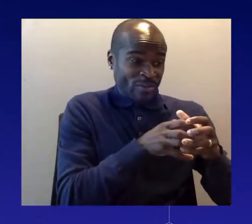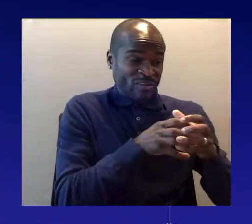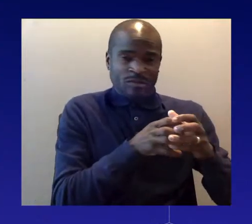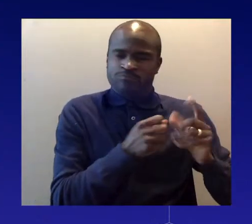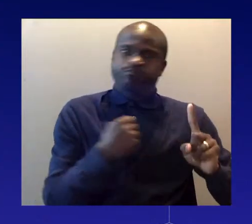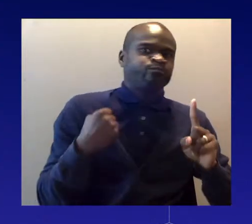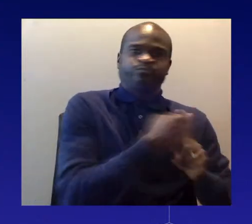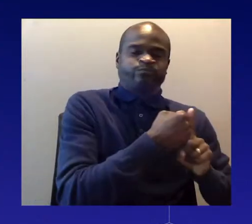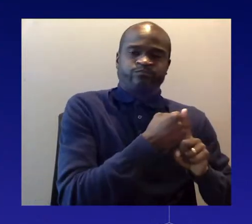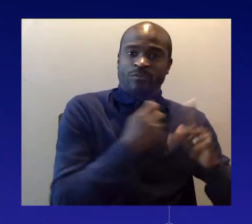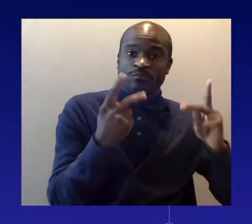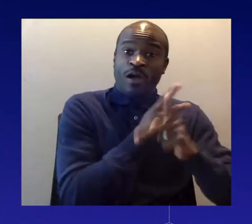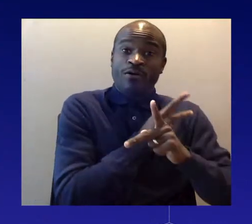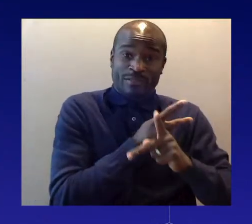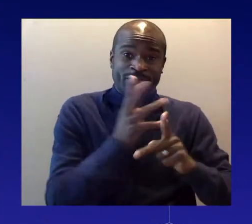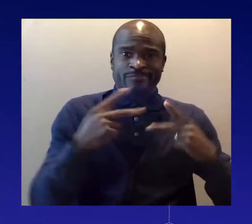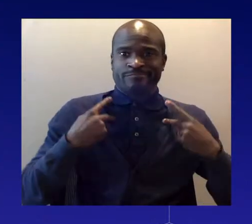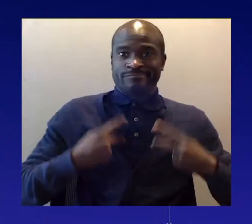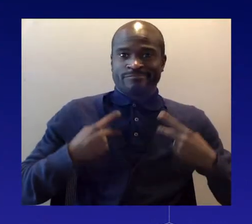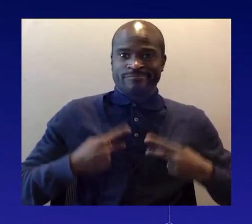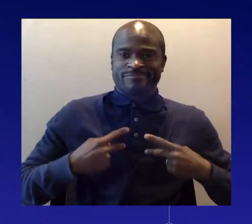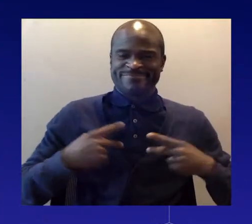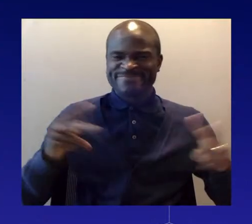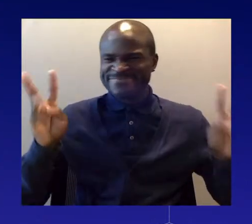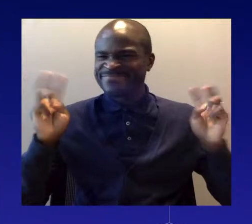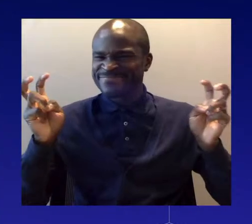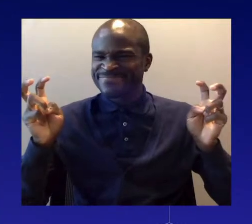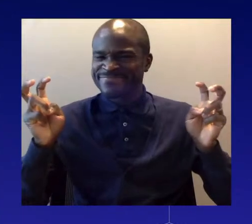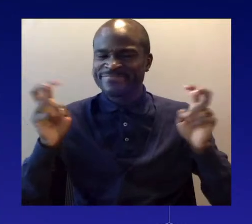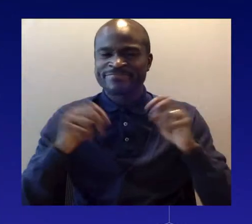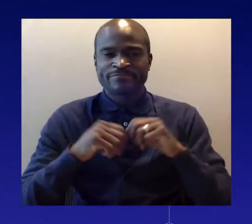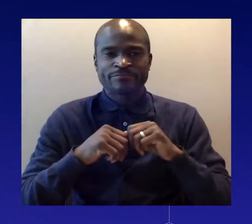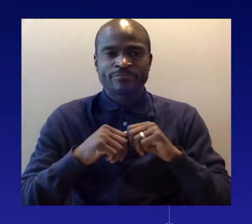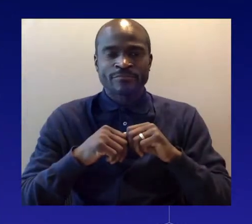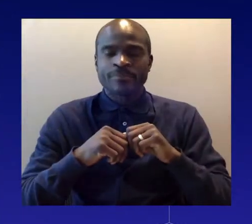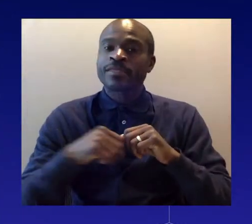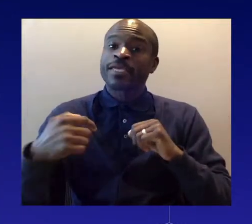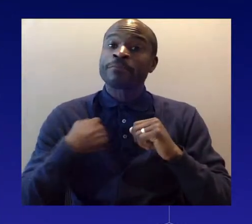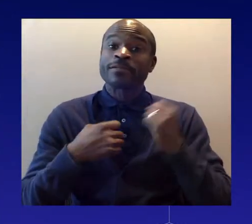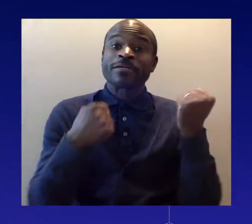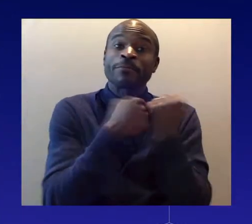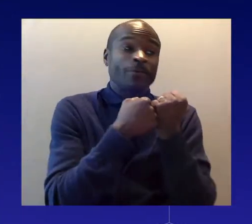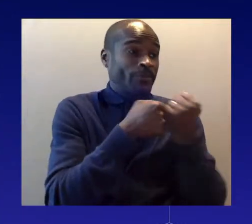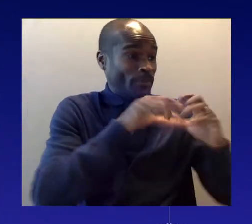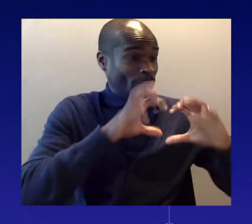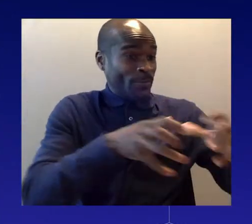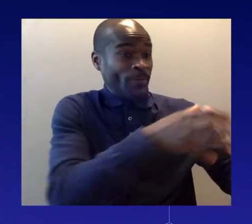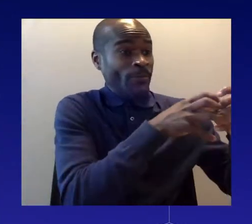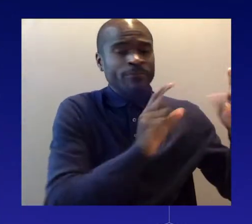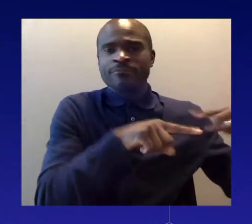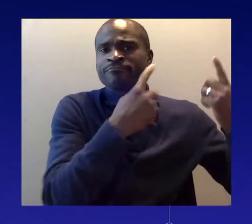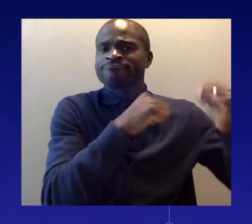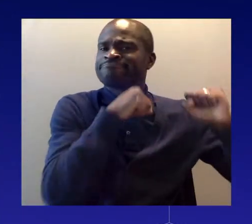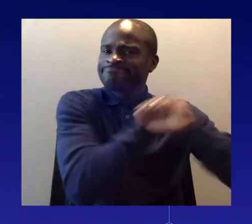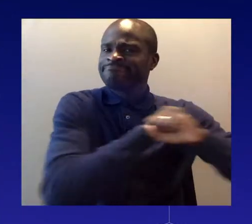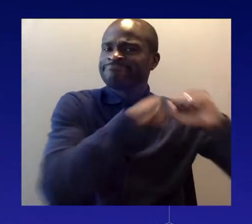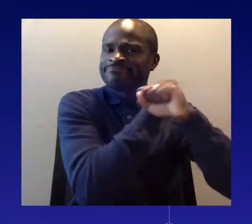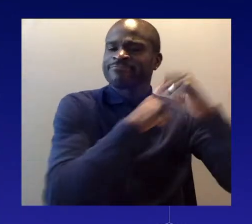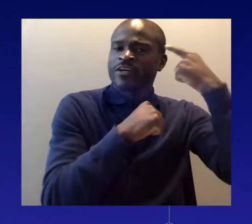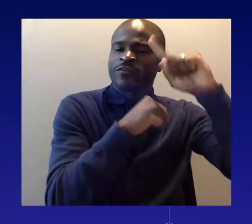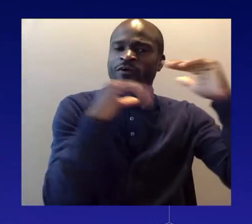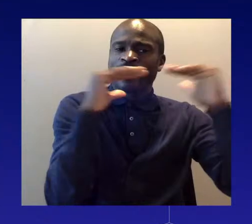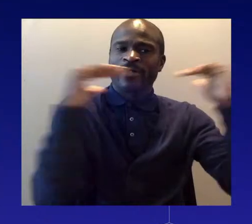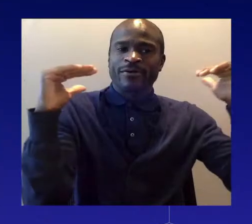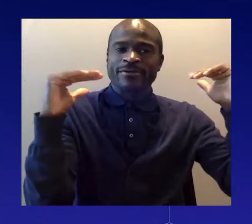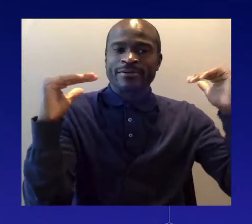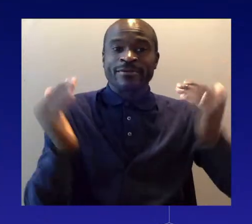shoulders of those who have always been fighting for equity. We are here to recognize National